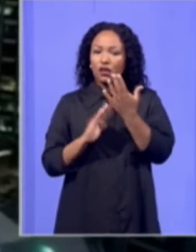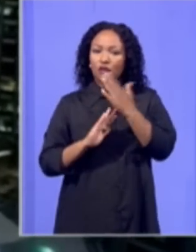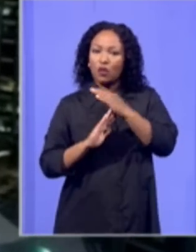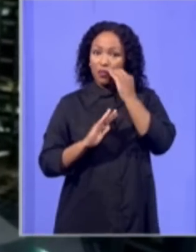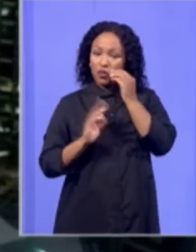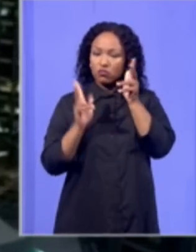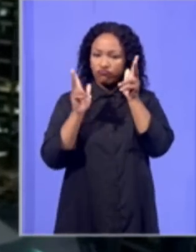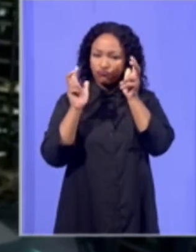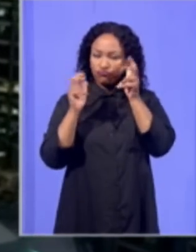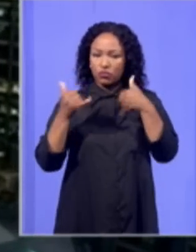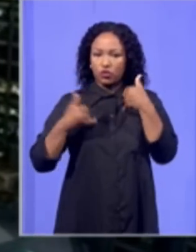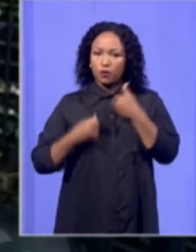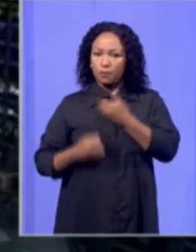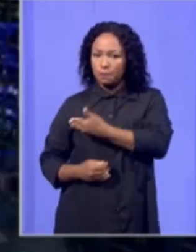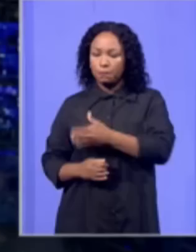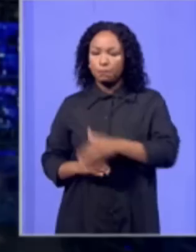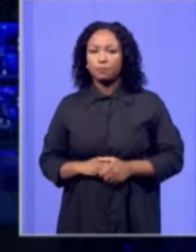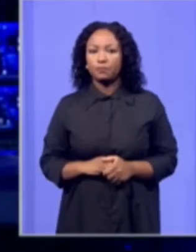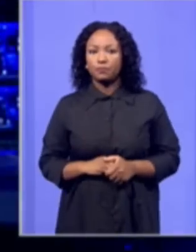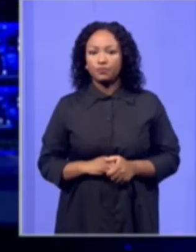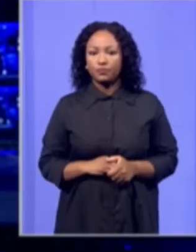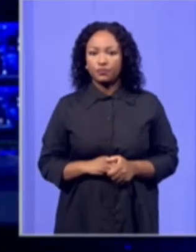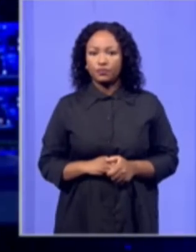mmogo ka tshedimosetso.